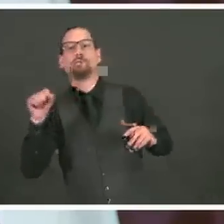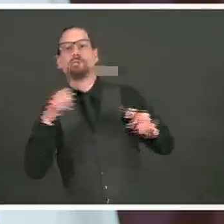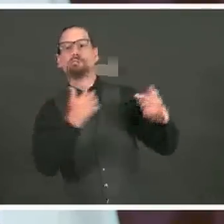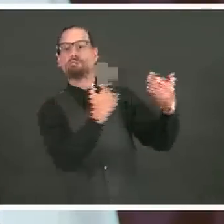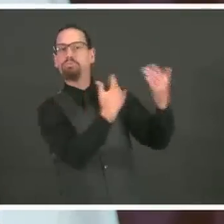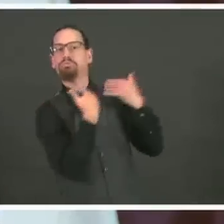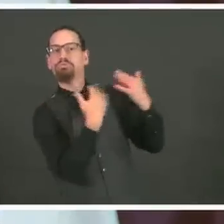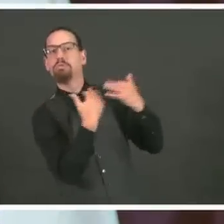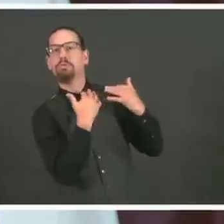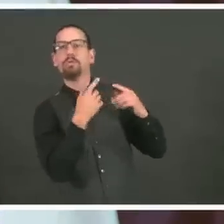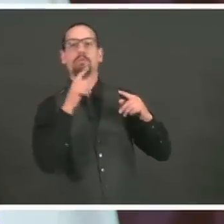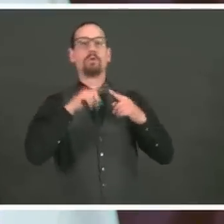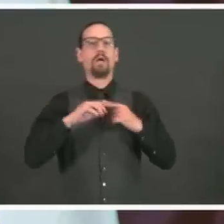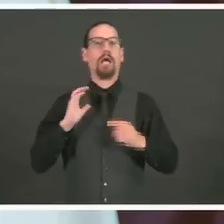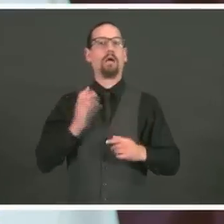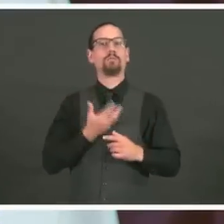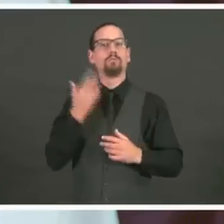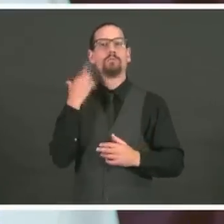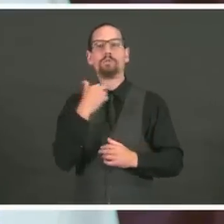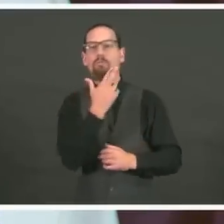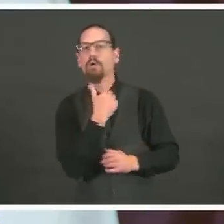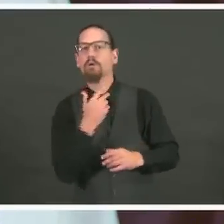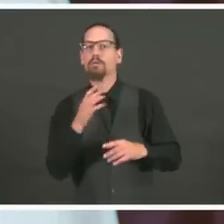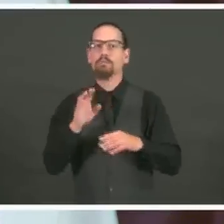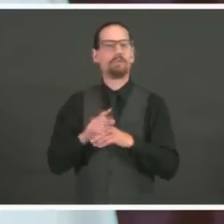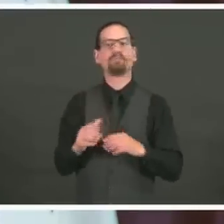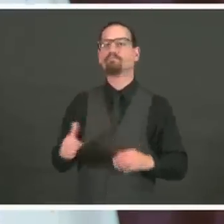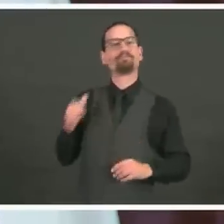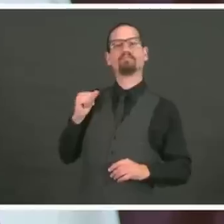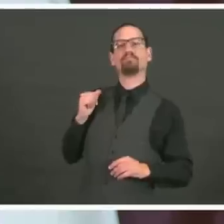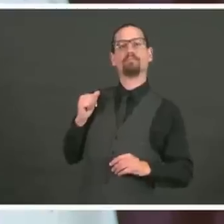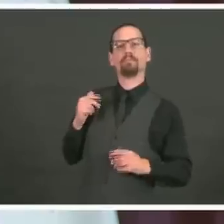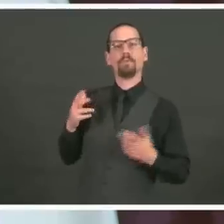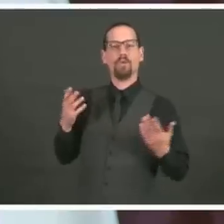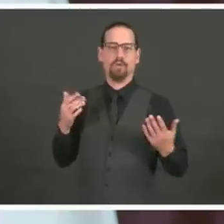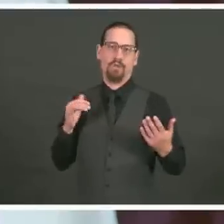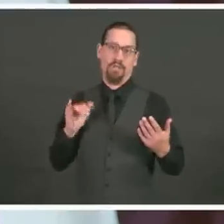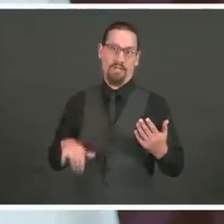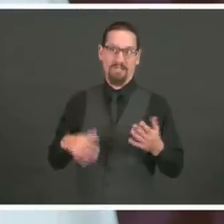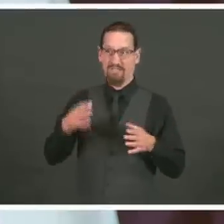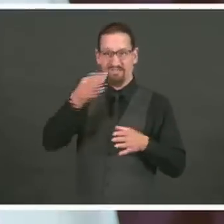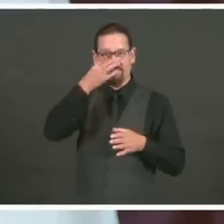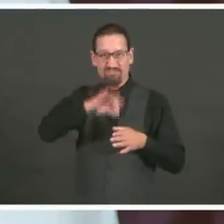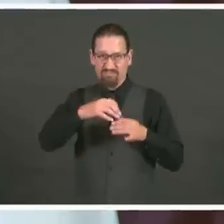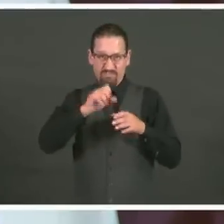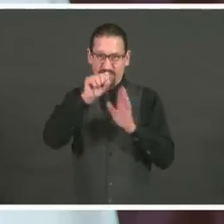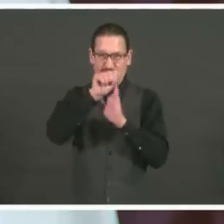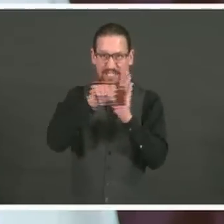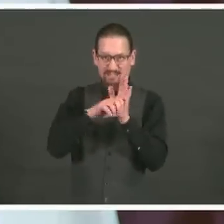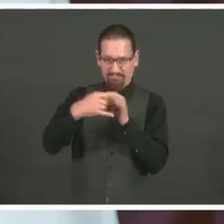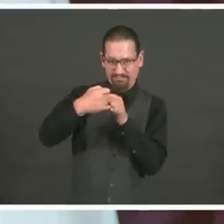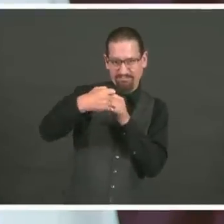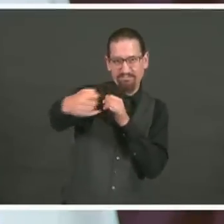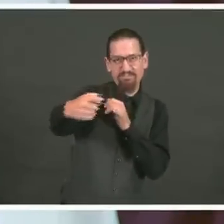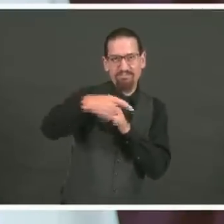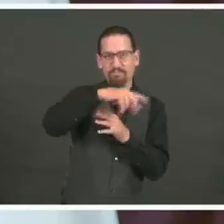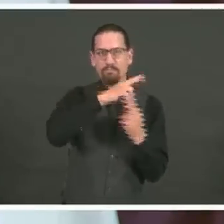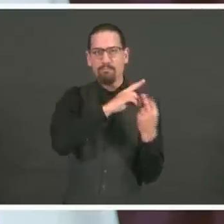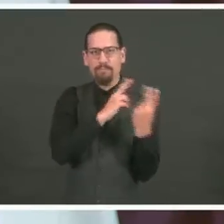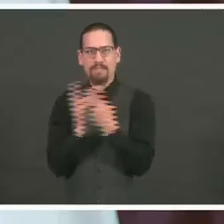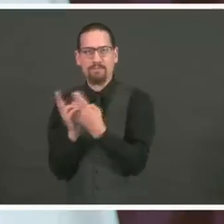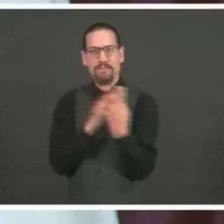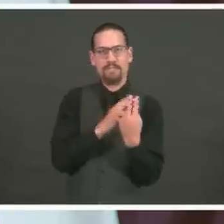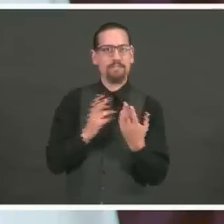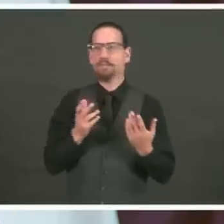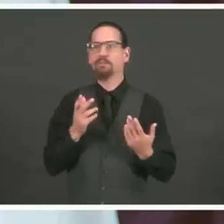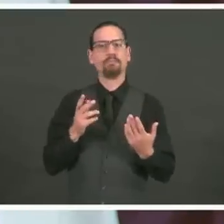their business. So if you're asking, what can you do about it? You can follow the rules. Stay home